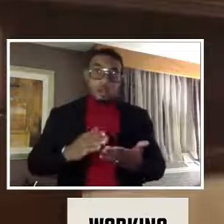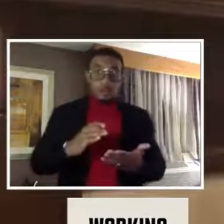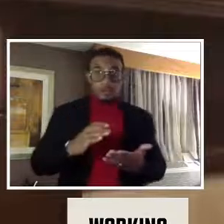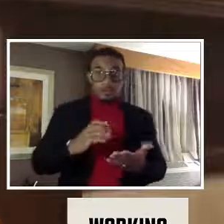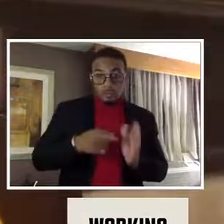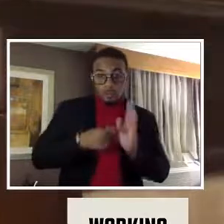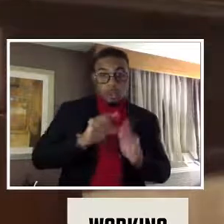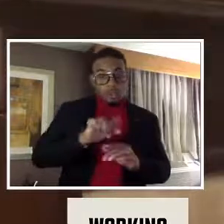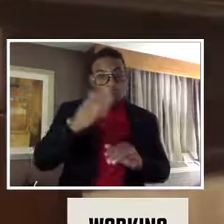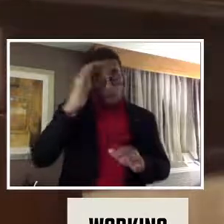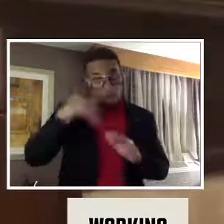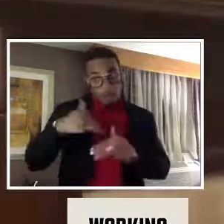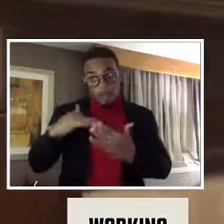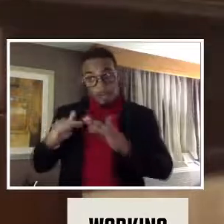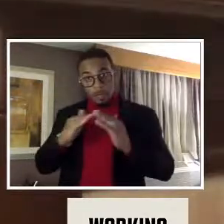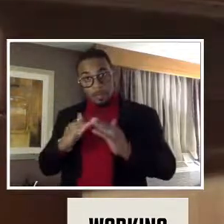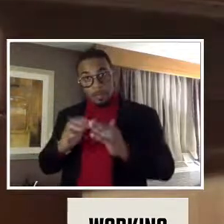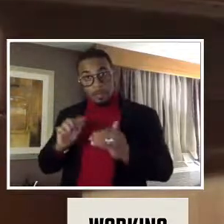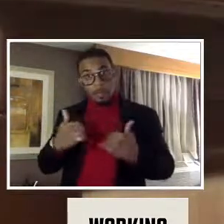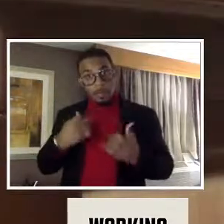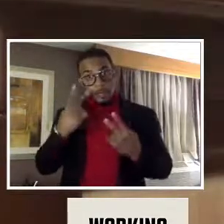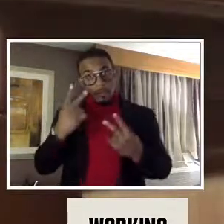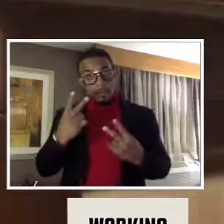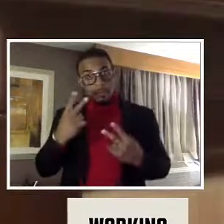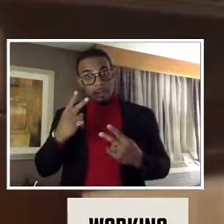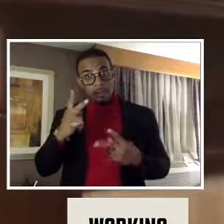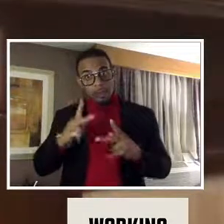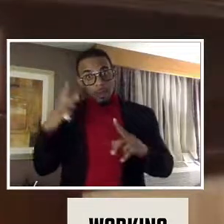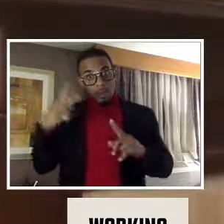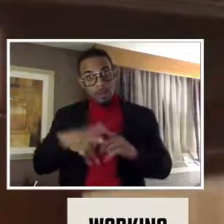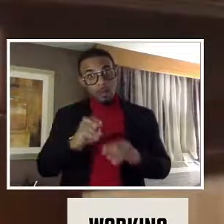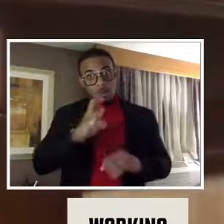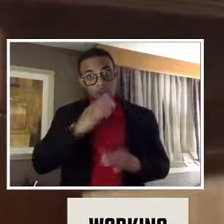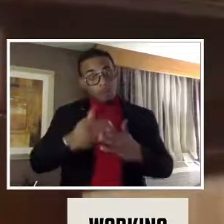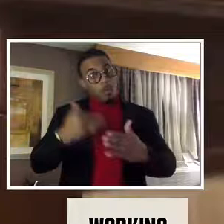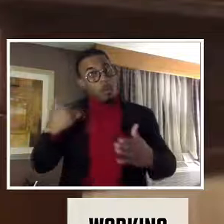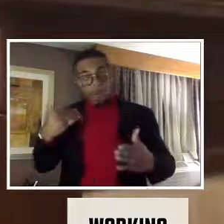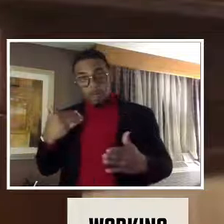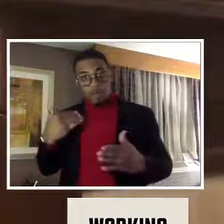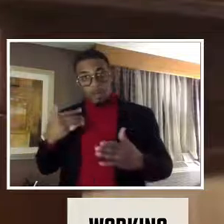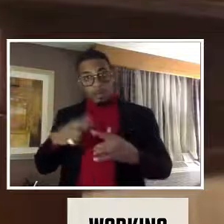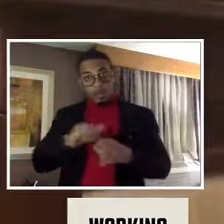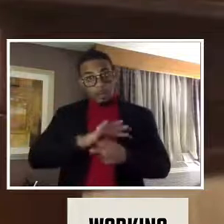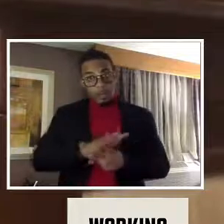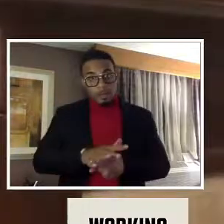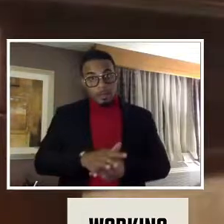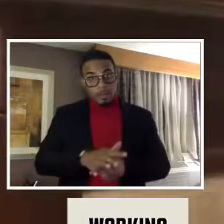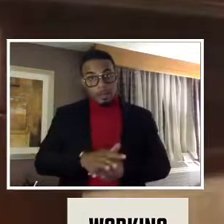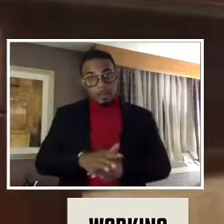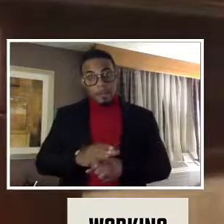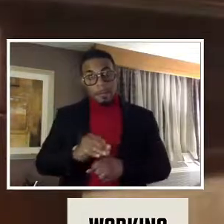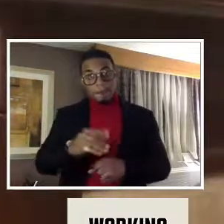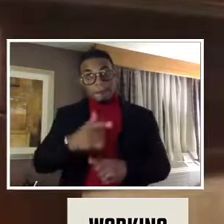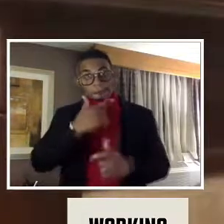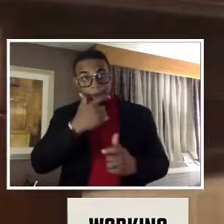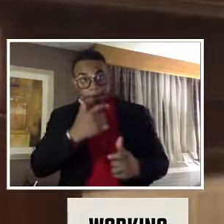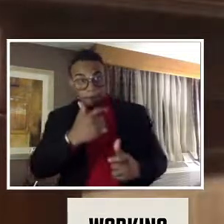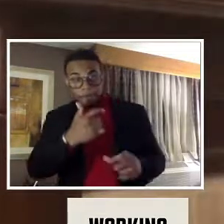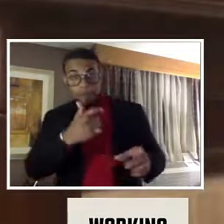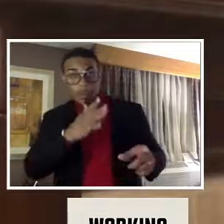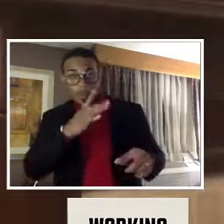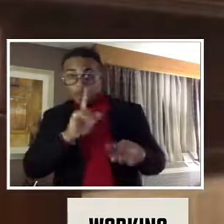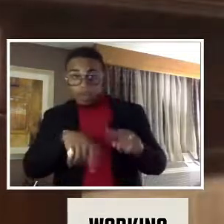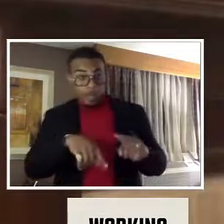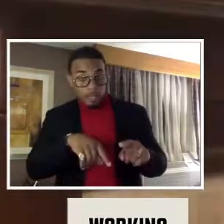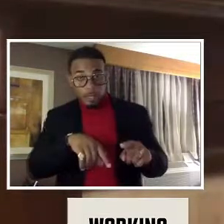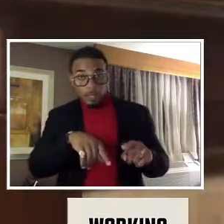you all know, in my community, we have seen people cut off with water prior to the pandemic, and watching mothers who could